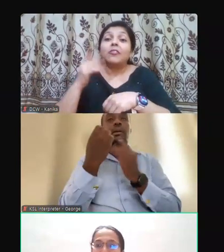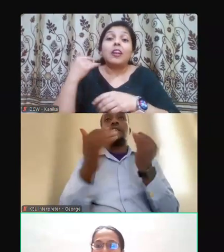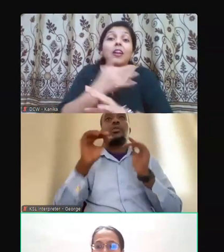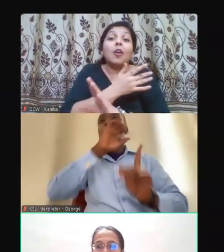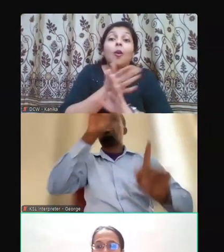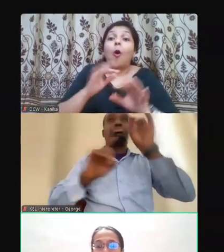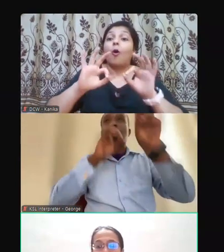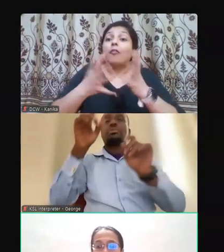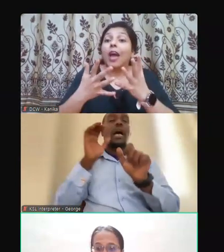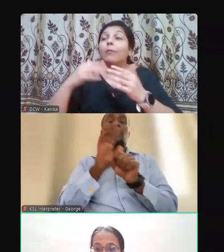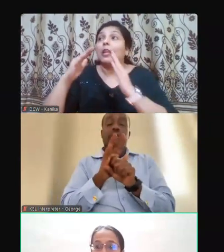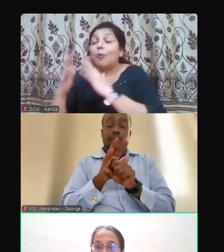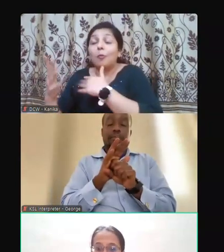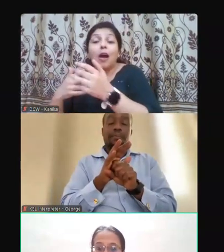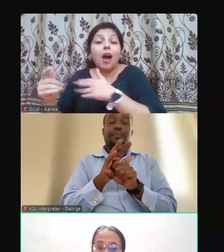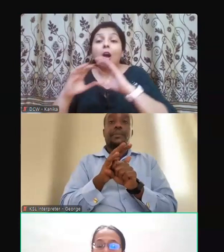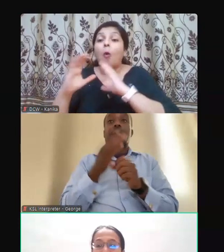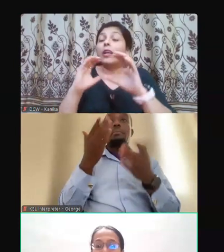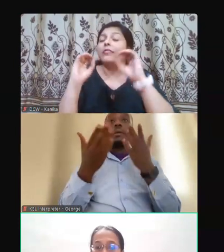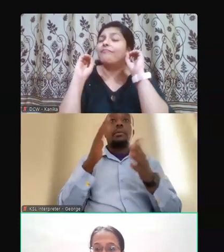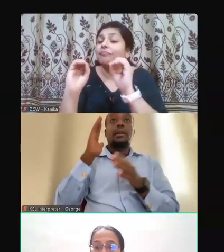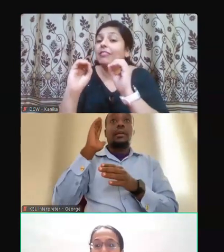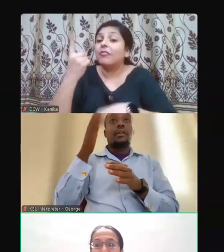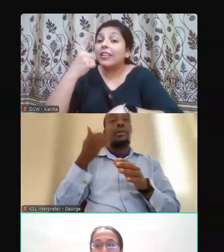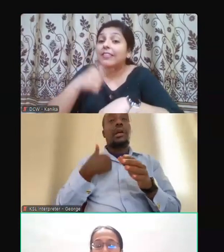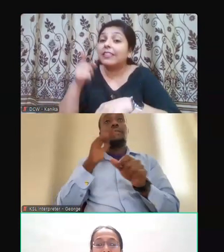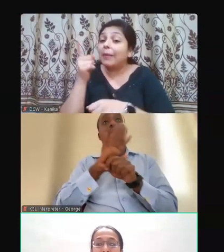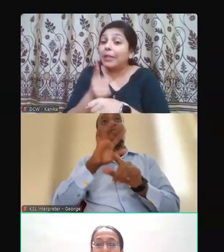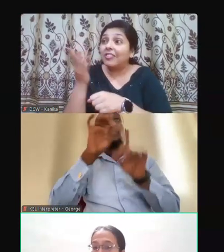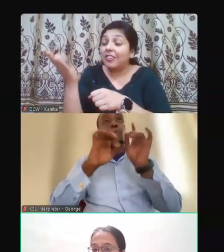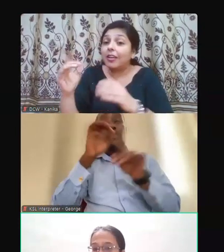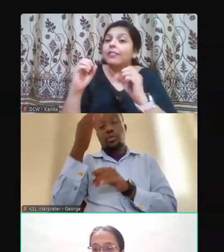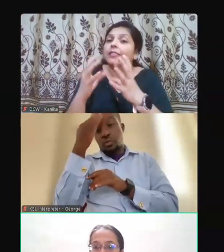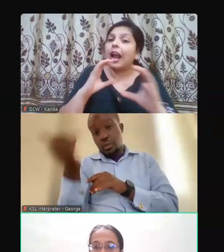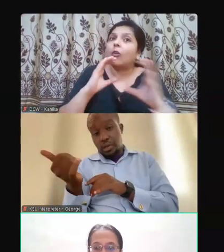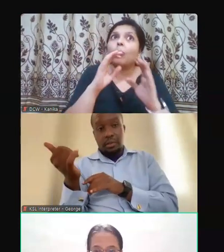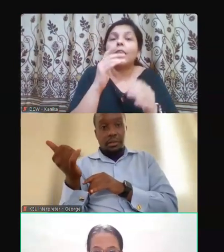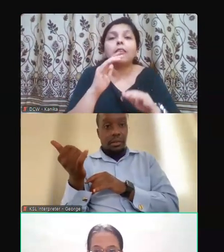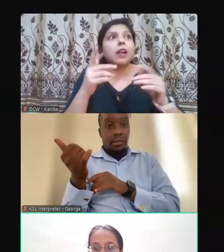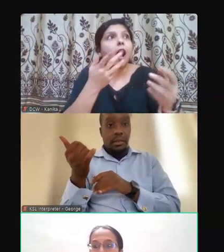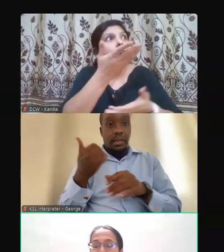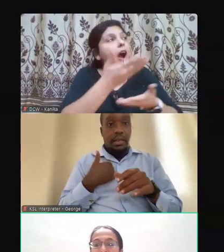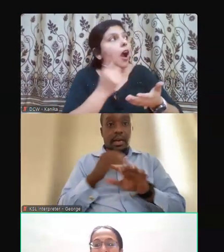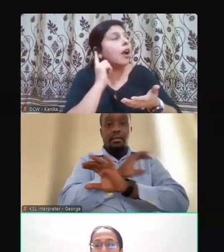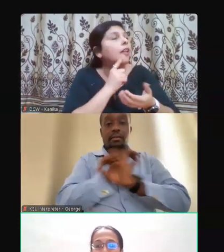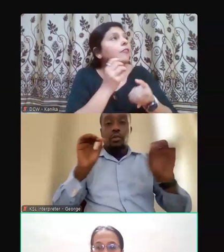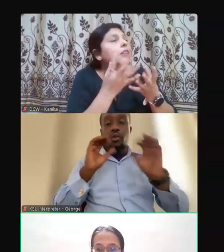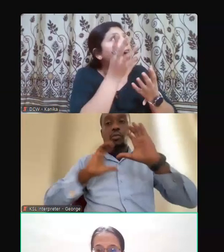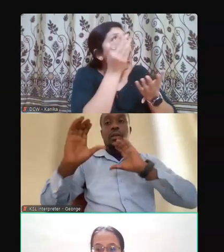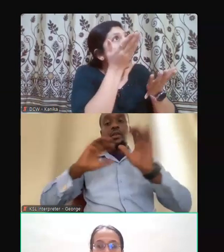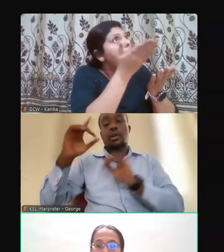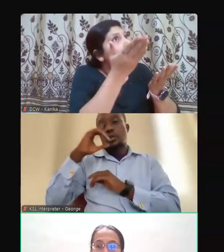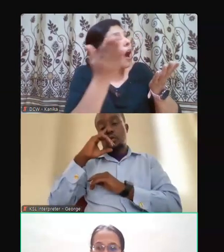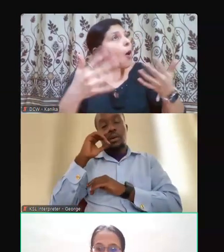right? Probably they'll have a lot of questions because they have no communication at home. And this is the